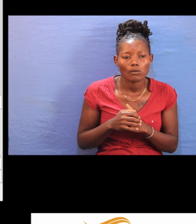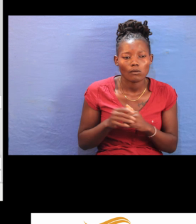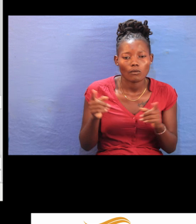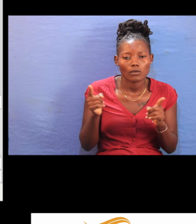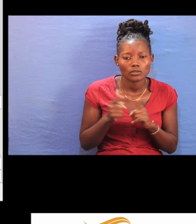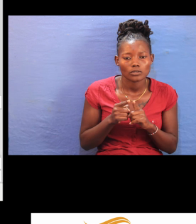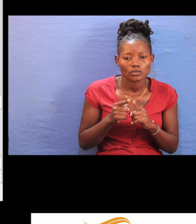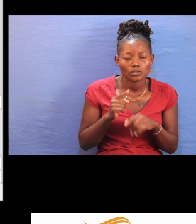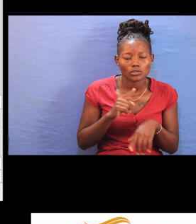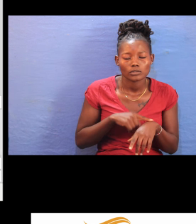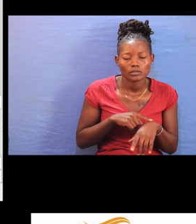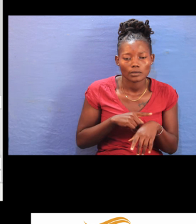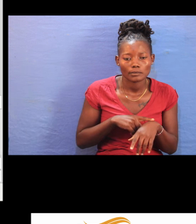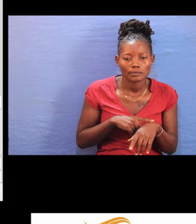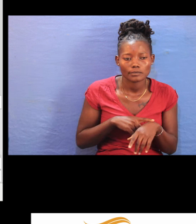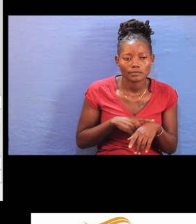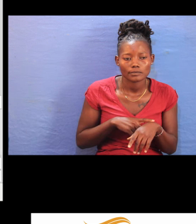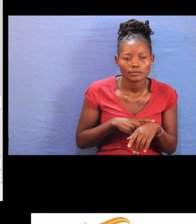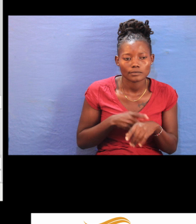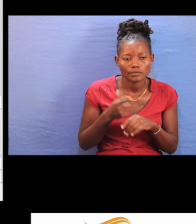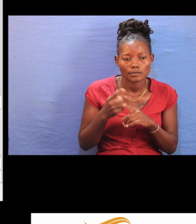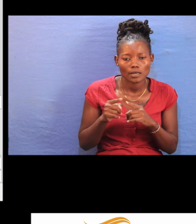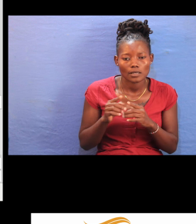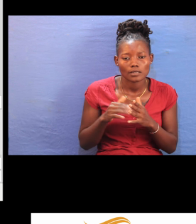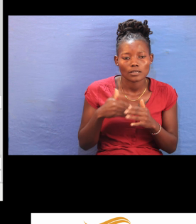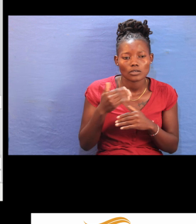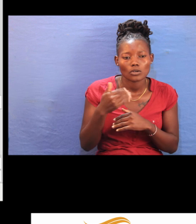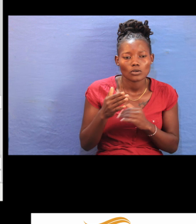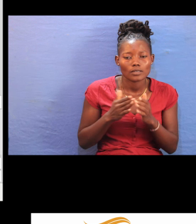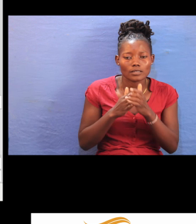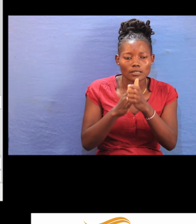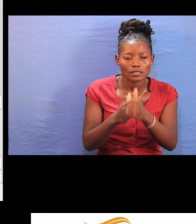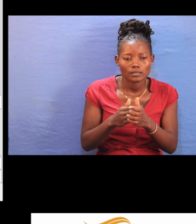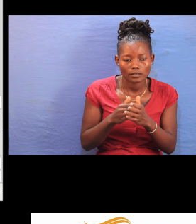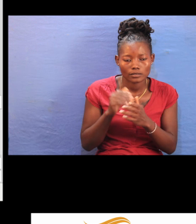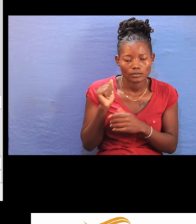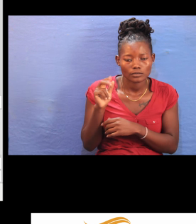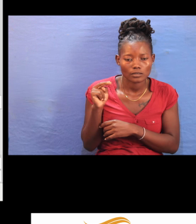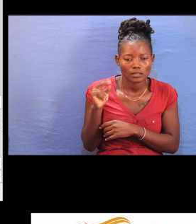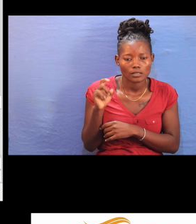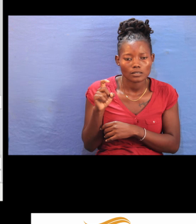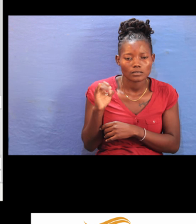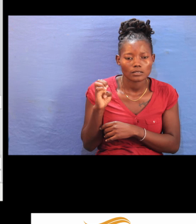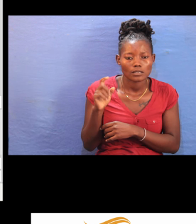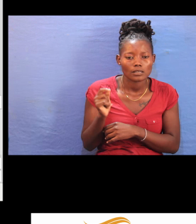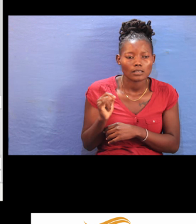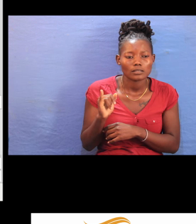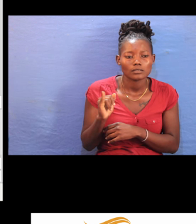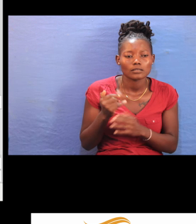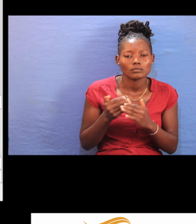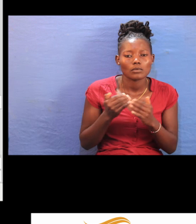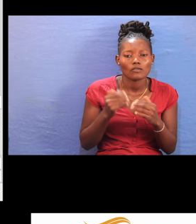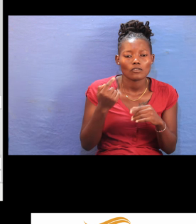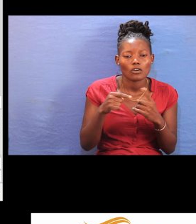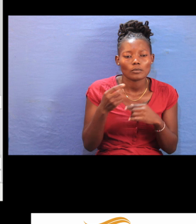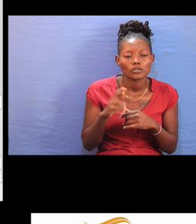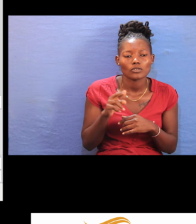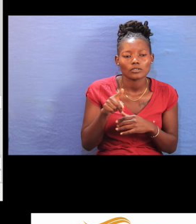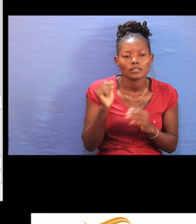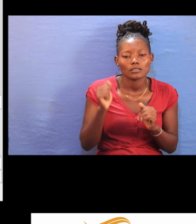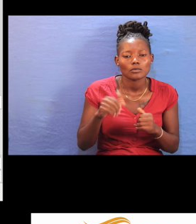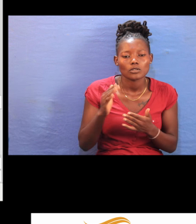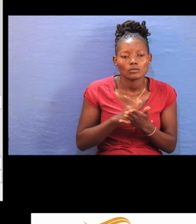short-term motivation, but as we see, they often lead to anxiety before and during competition, or this may apply with